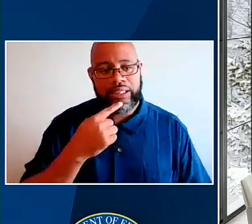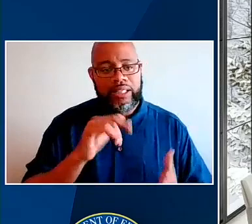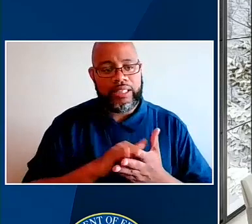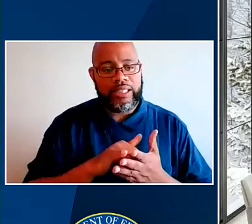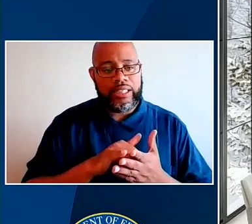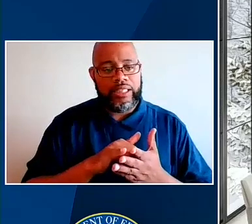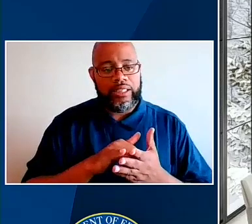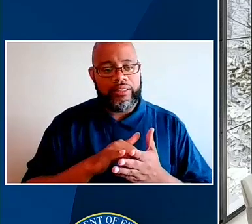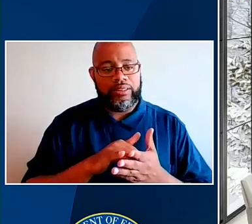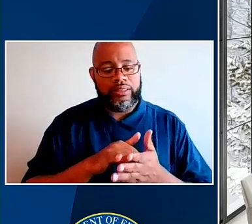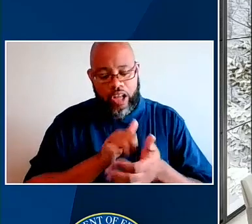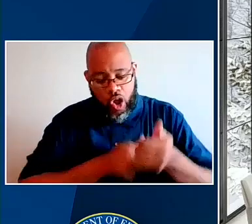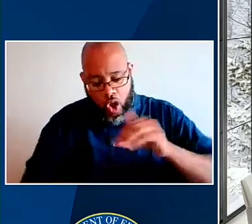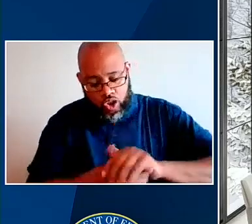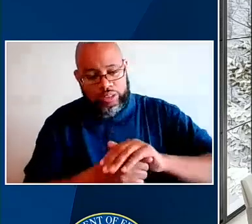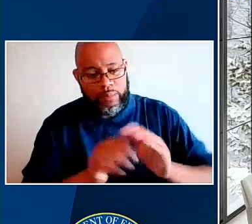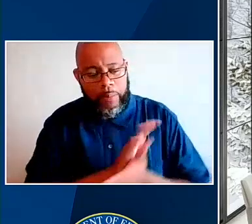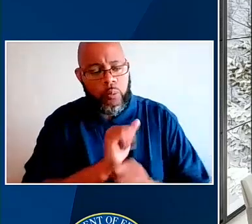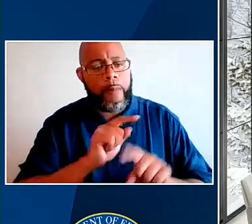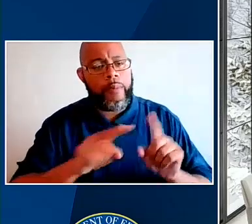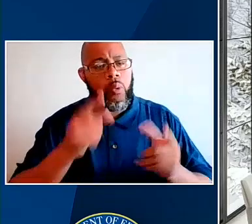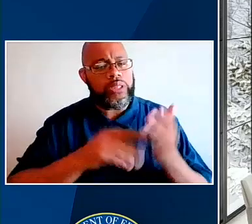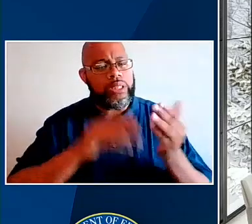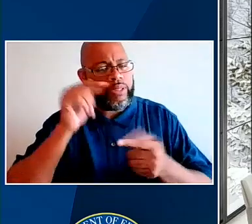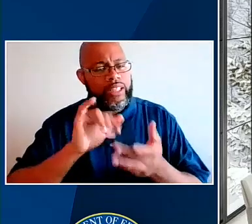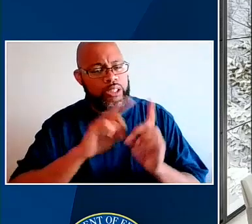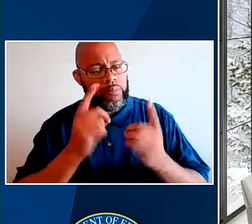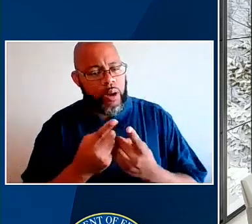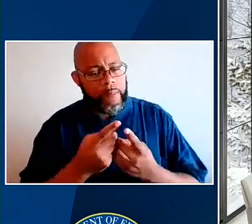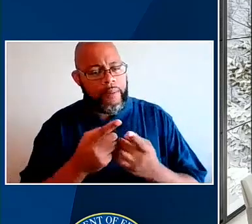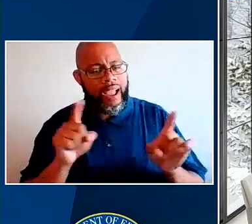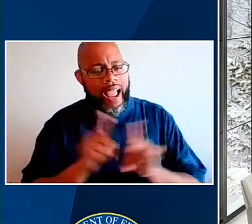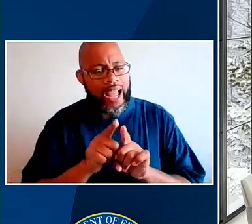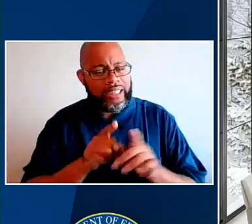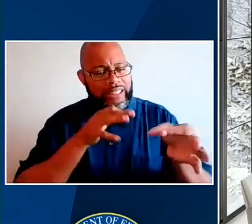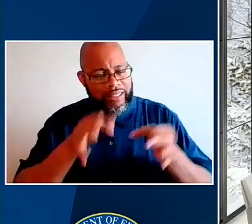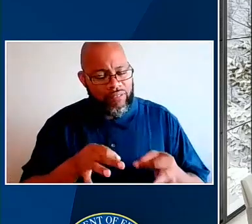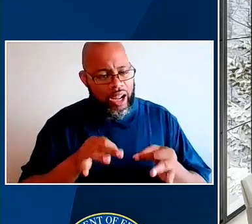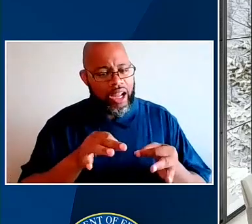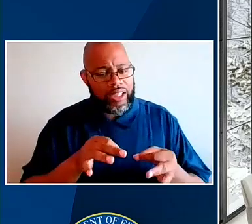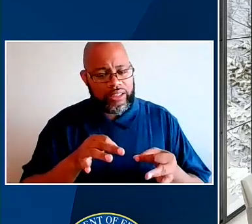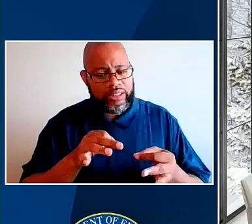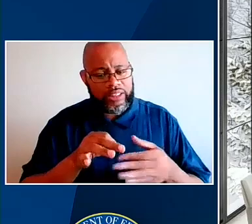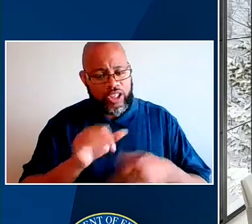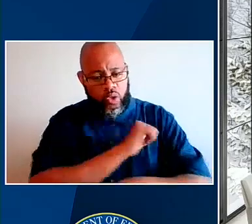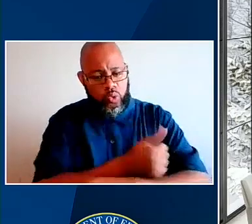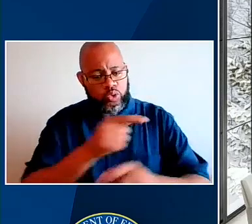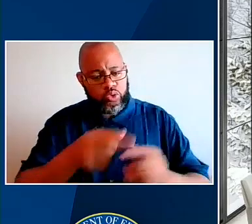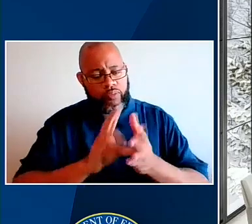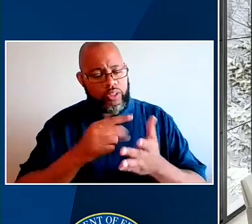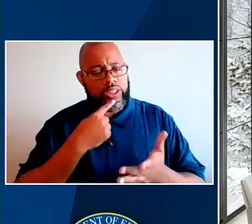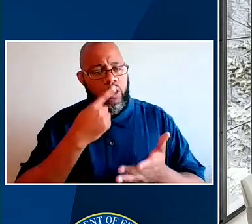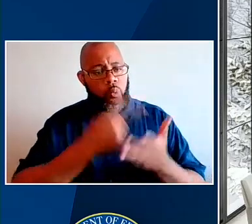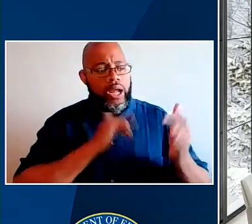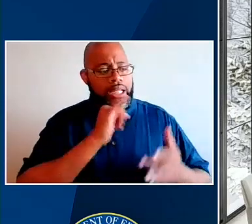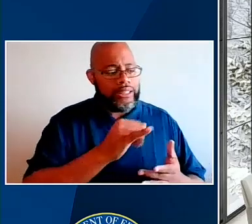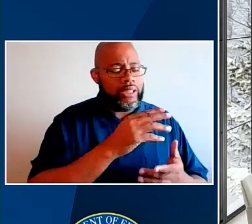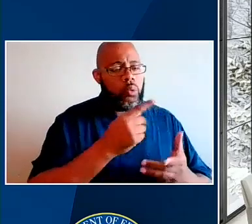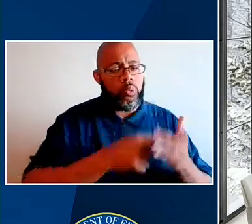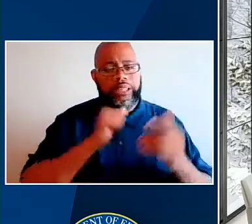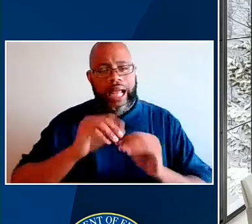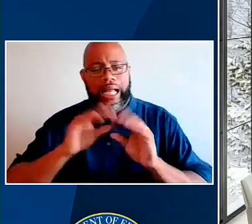varied. What is the expectation of the department as it defines its authority to review, to say what is and isn't